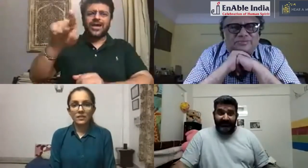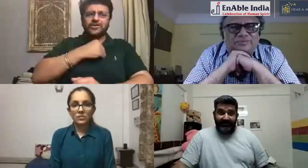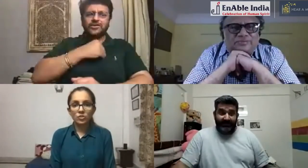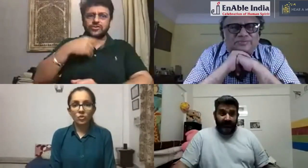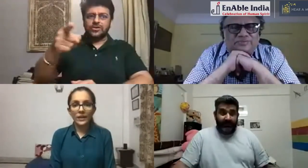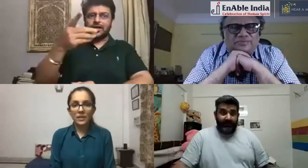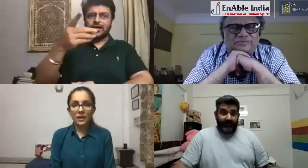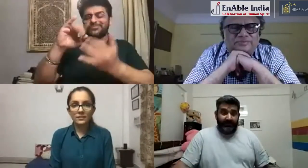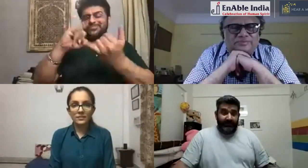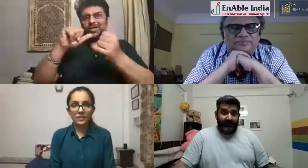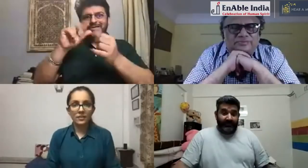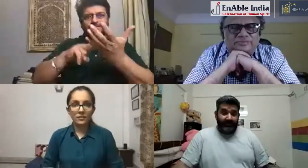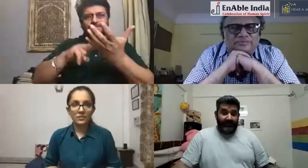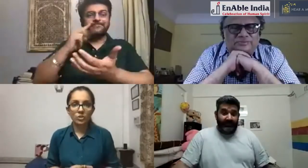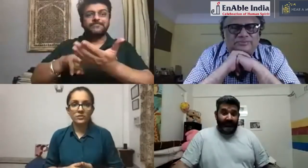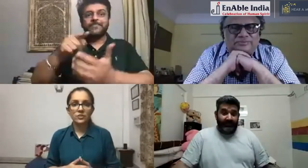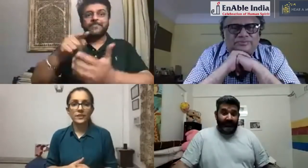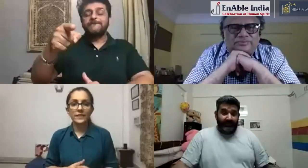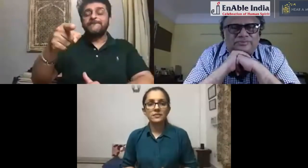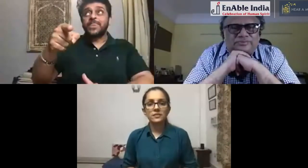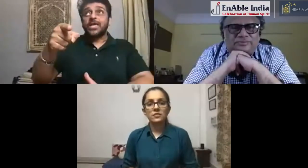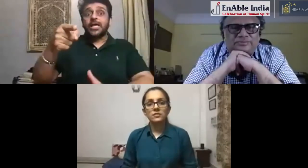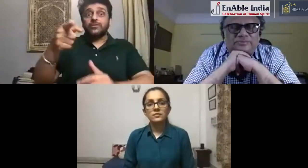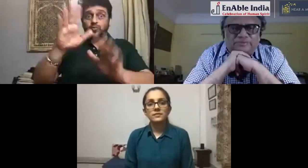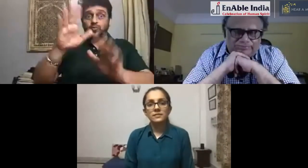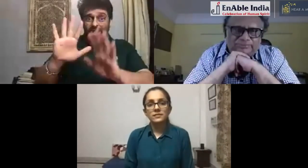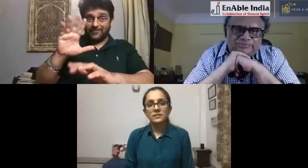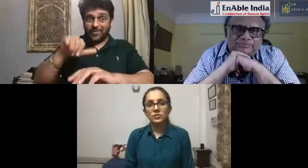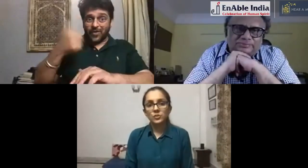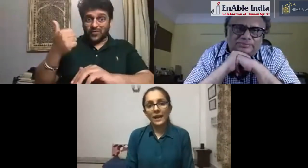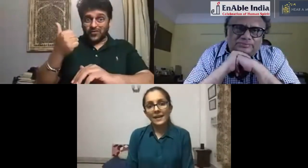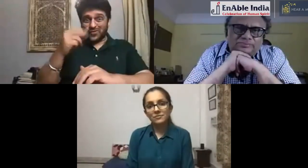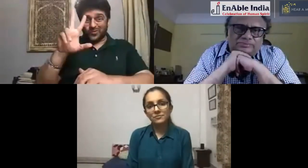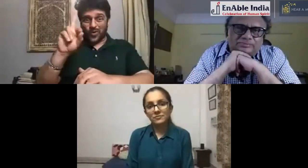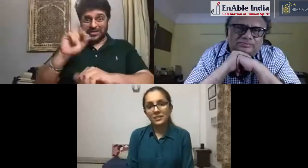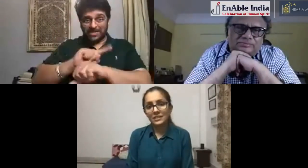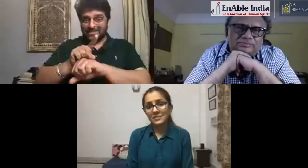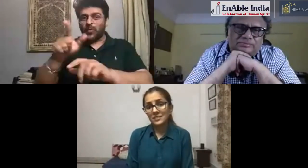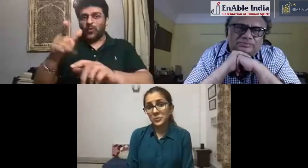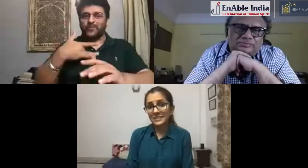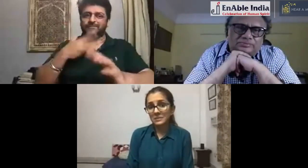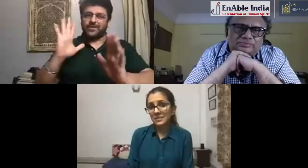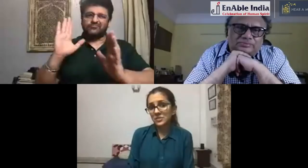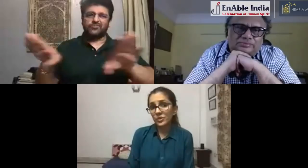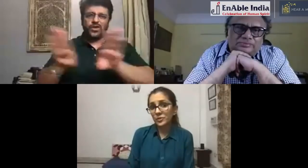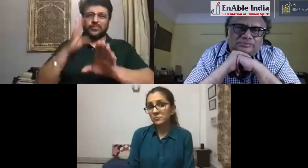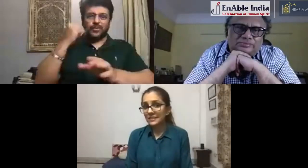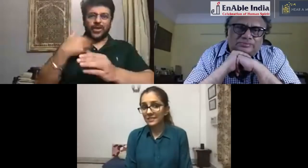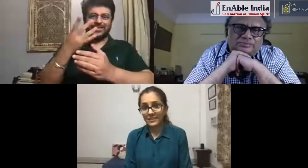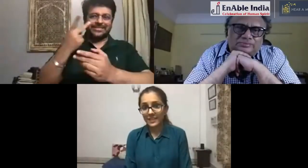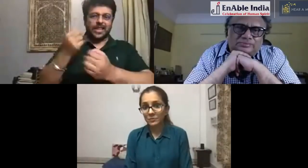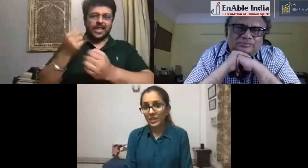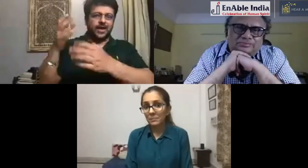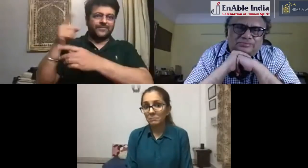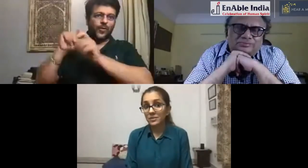Yeah. So I would ask Dr. Sanjay, do you have another 20 minutes or do you feel